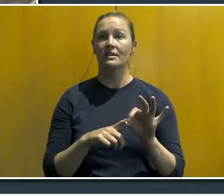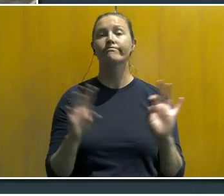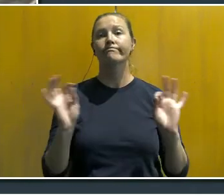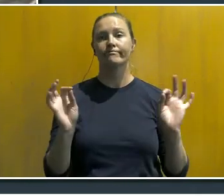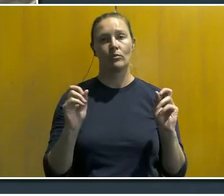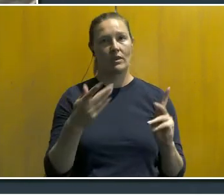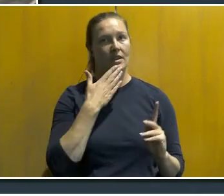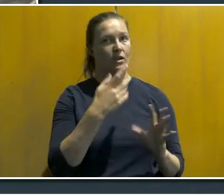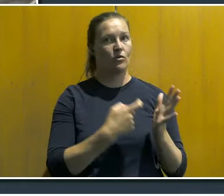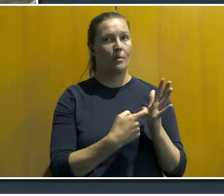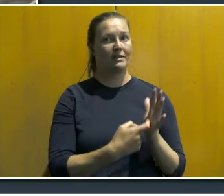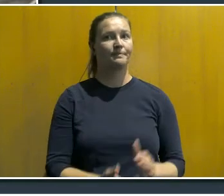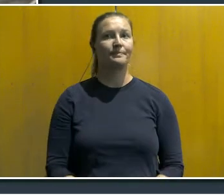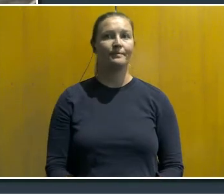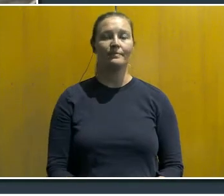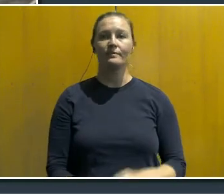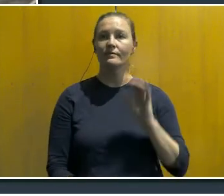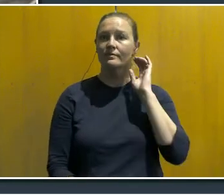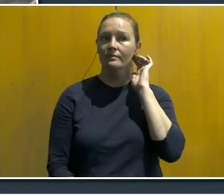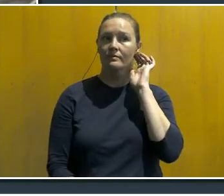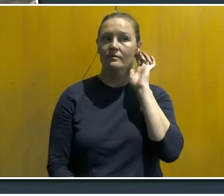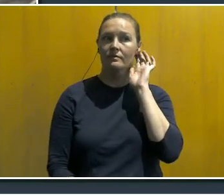Thank you very much, Robert.